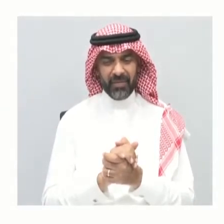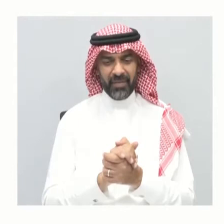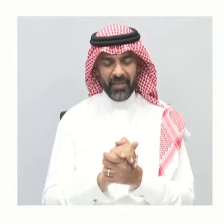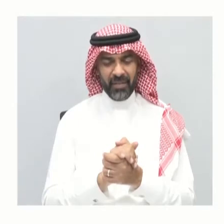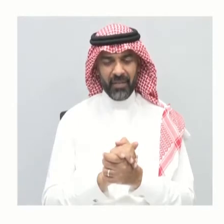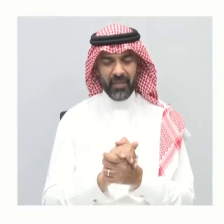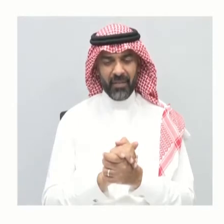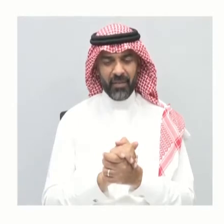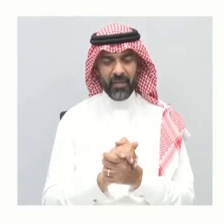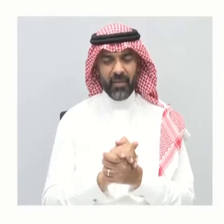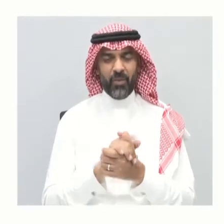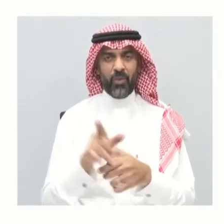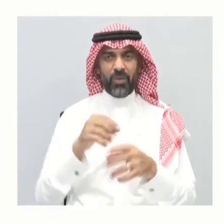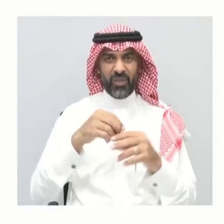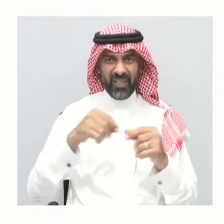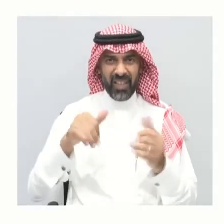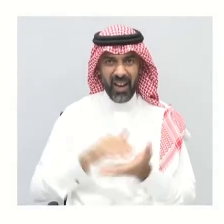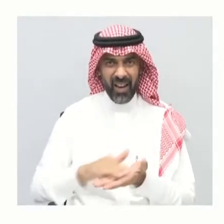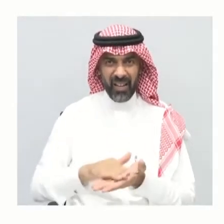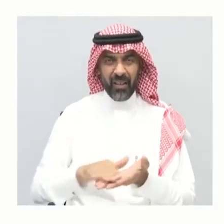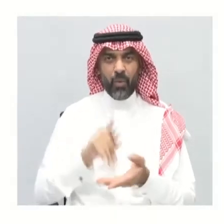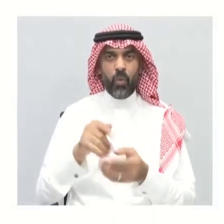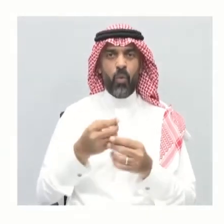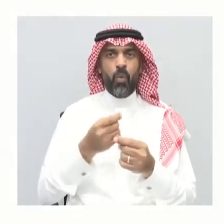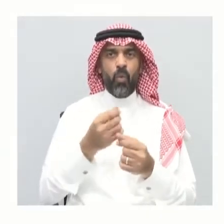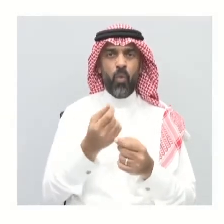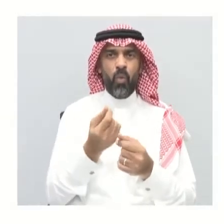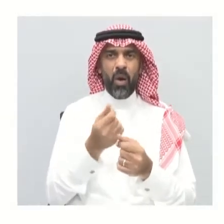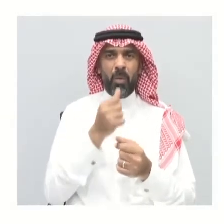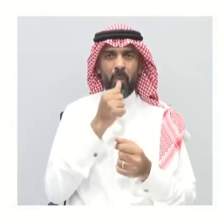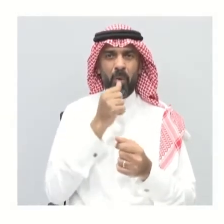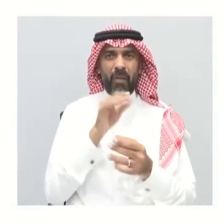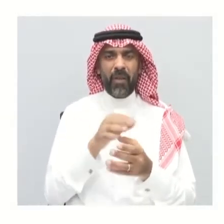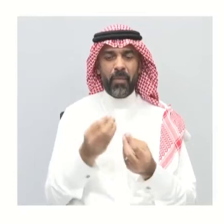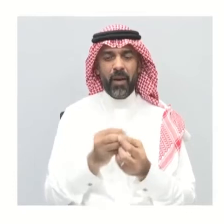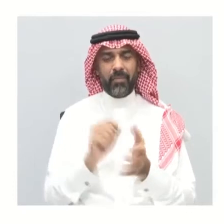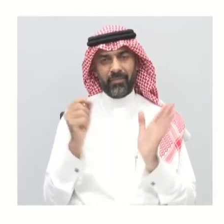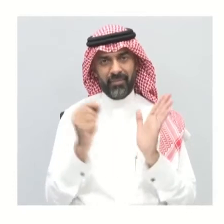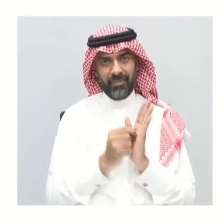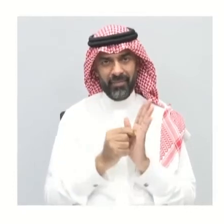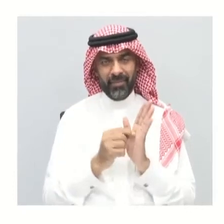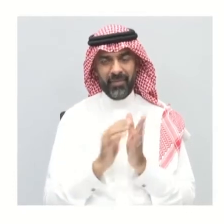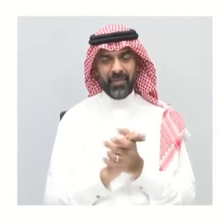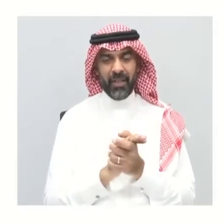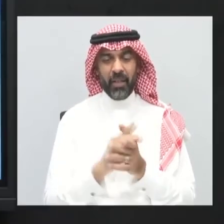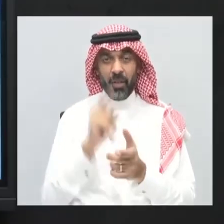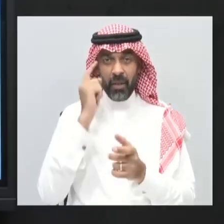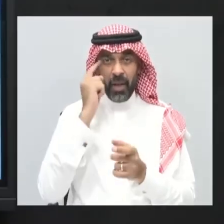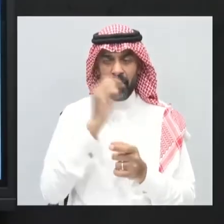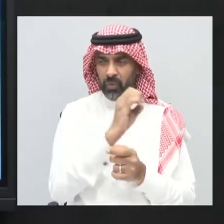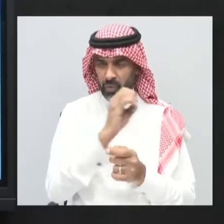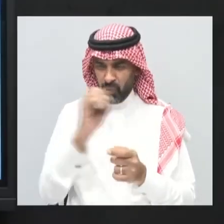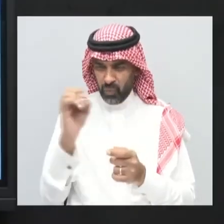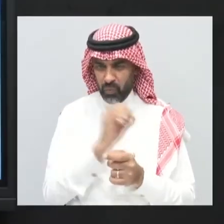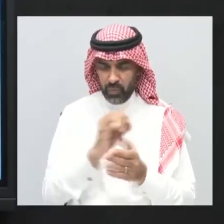wet. Excellent. And full stop. Remember, when we write sentences, we